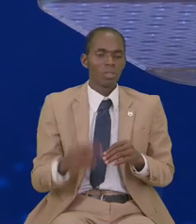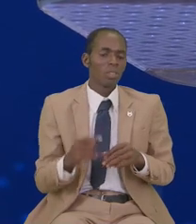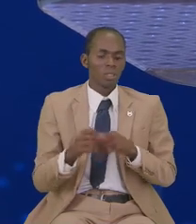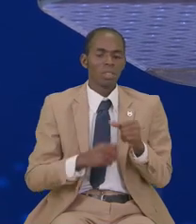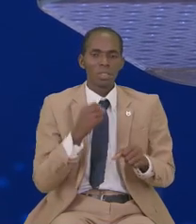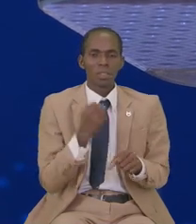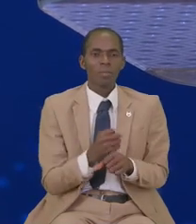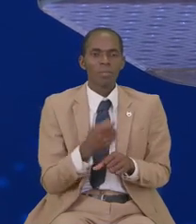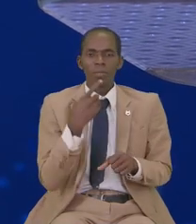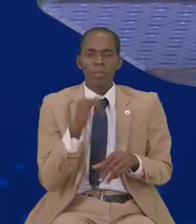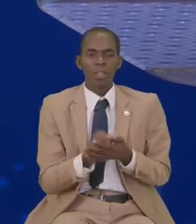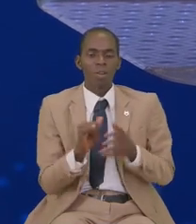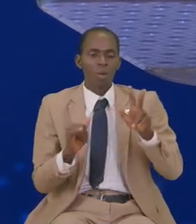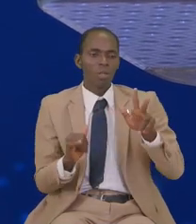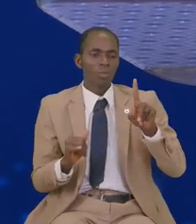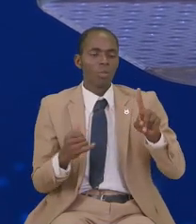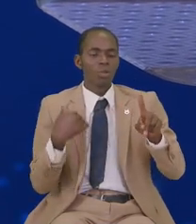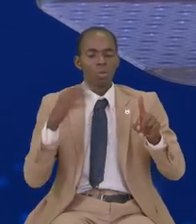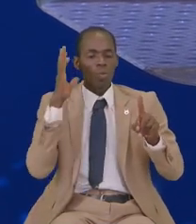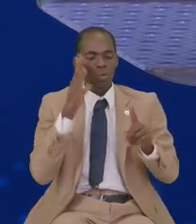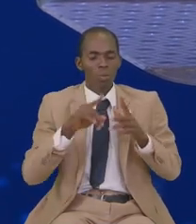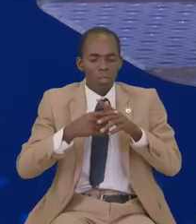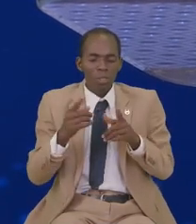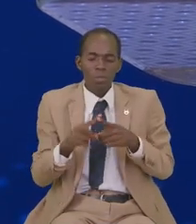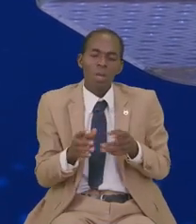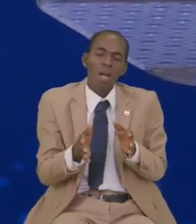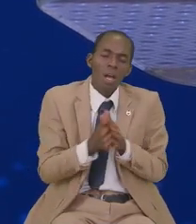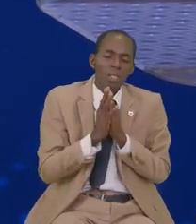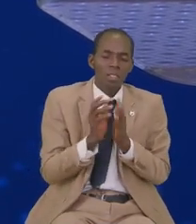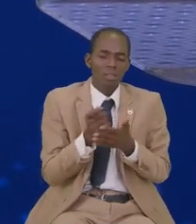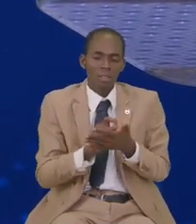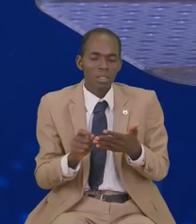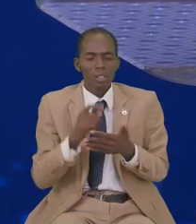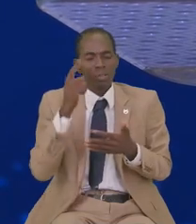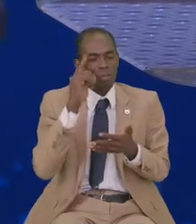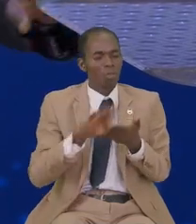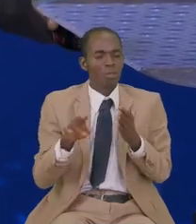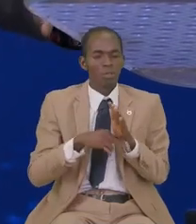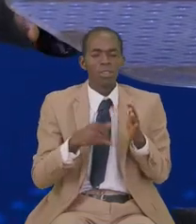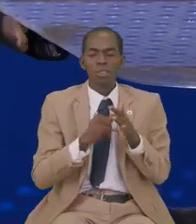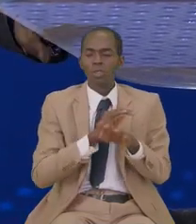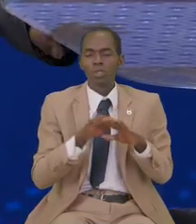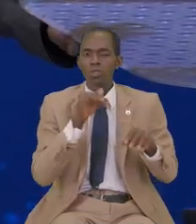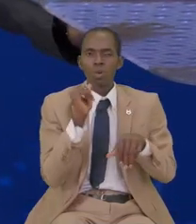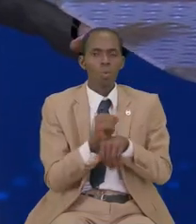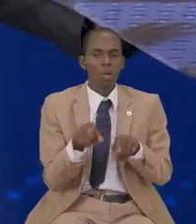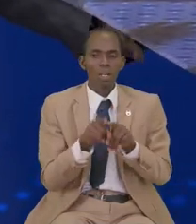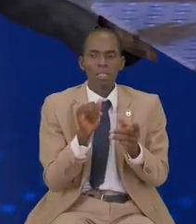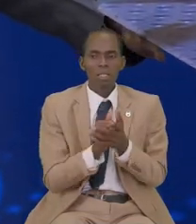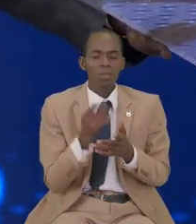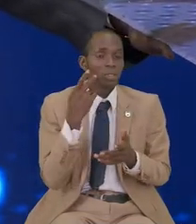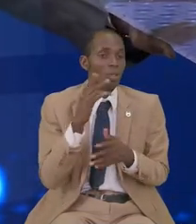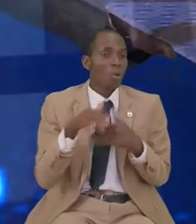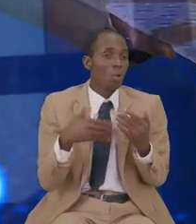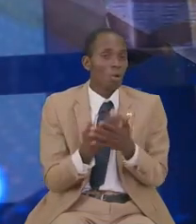31st, we're going to make resolution. And resolution, it doesn't work that way. Because you see, all those things we have